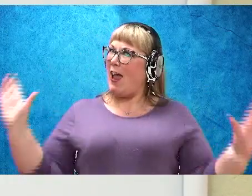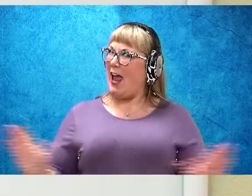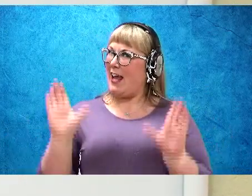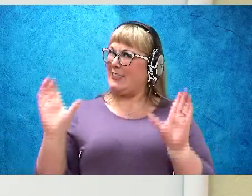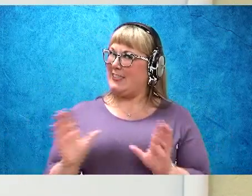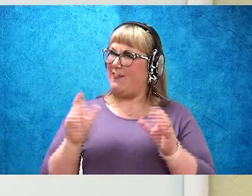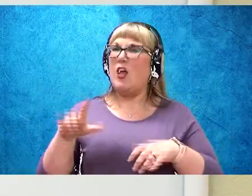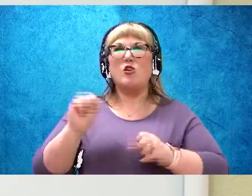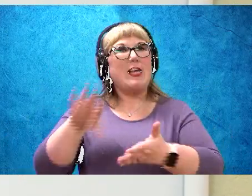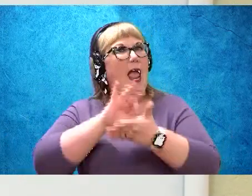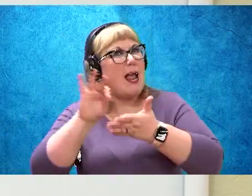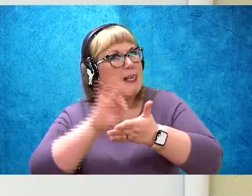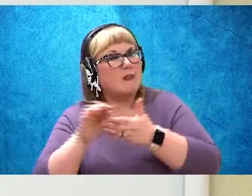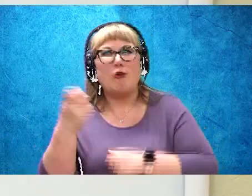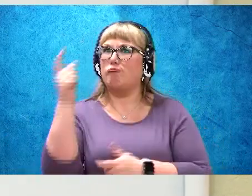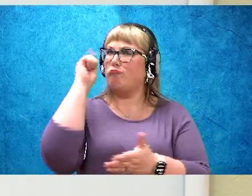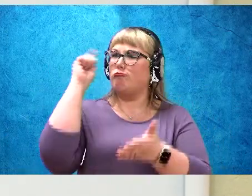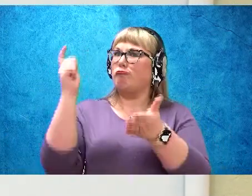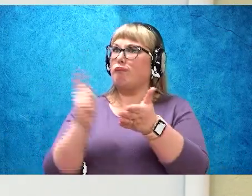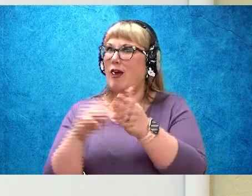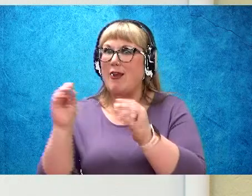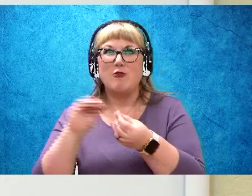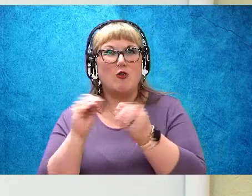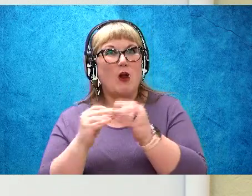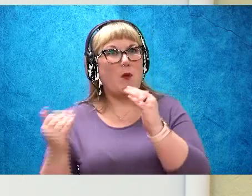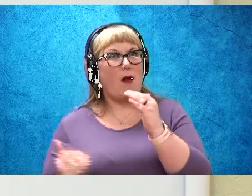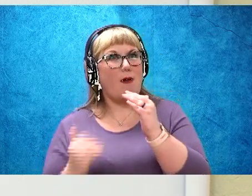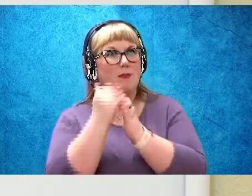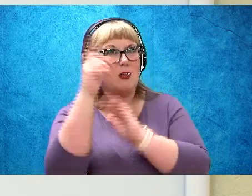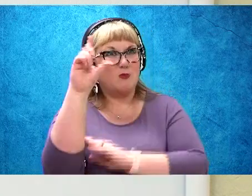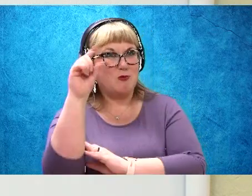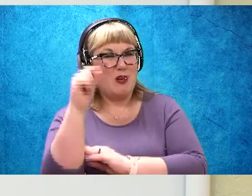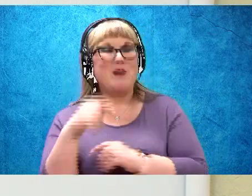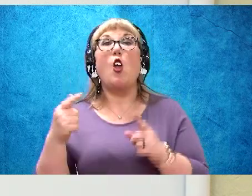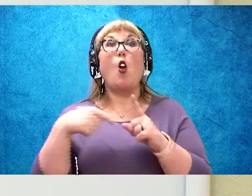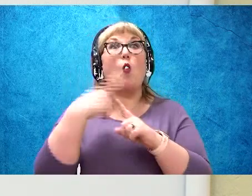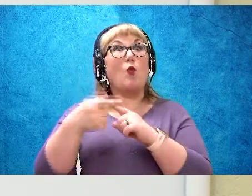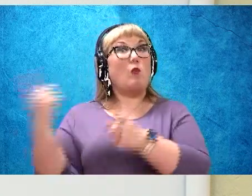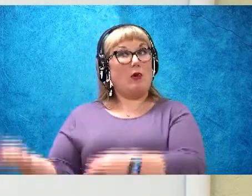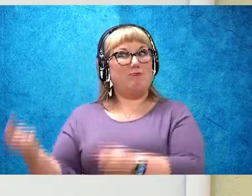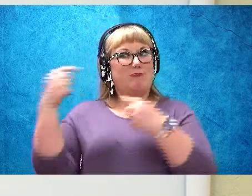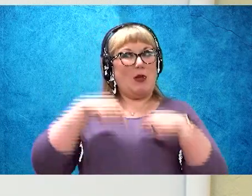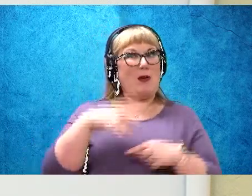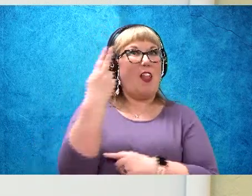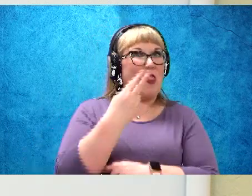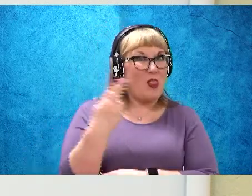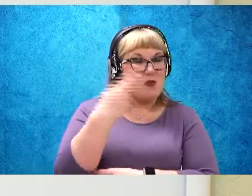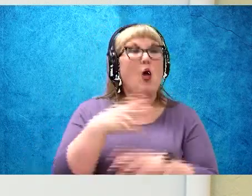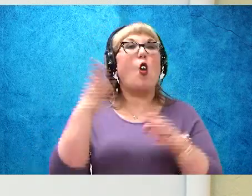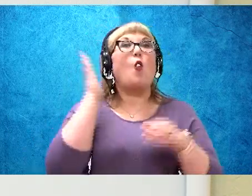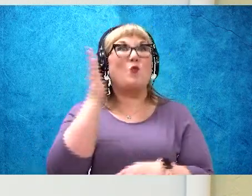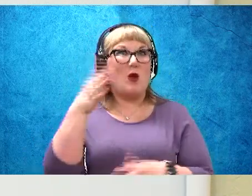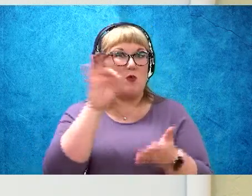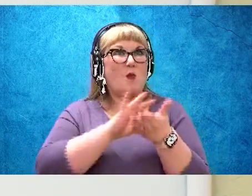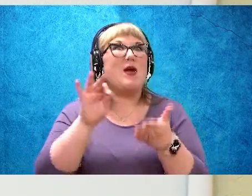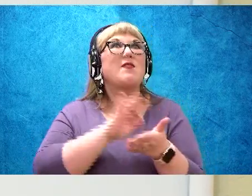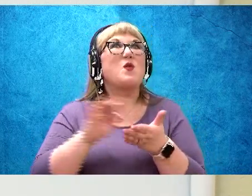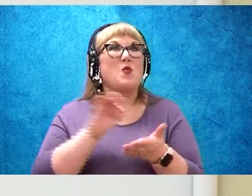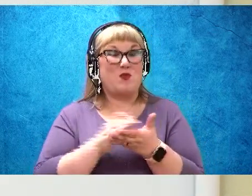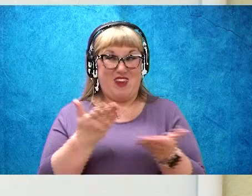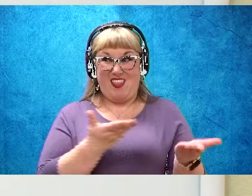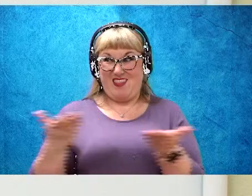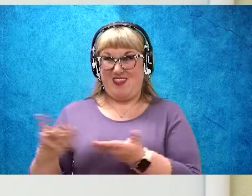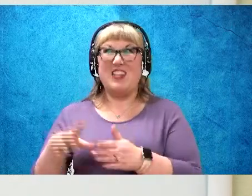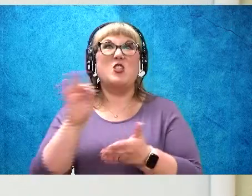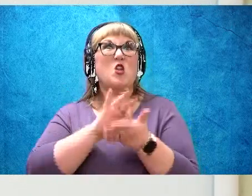count and recognize your numbers to 20. And then when we come back on Thursday, we will be counting objects to 20.